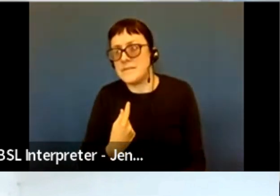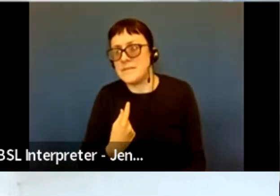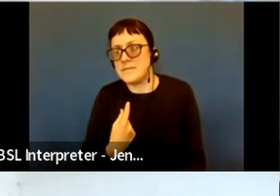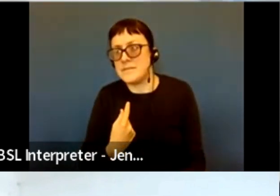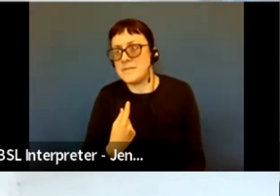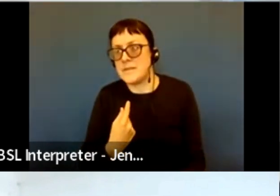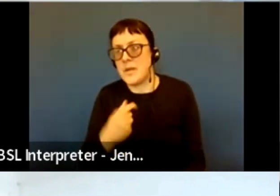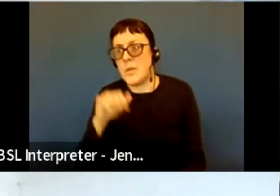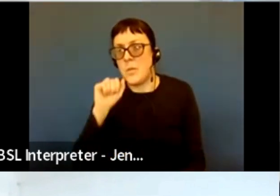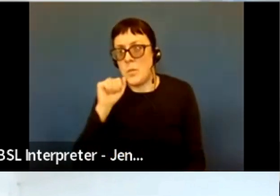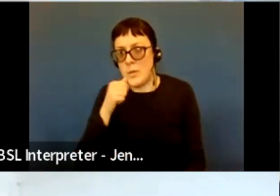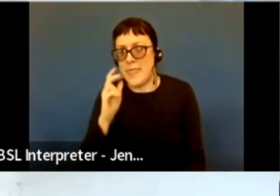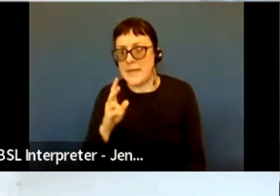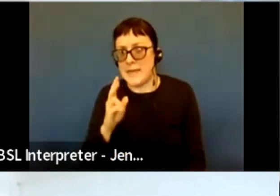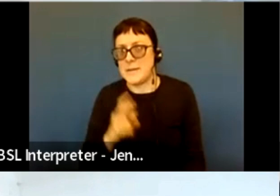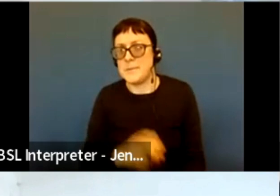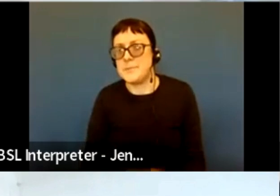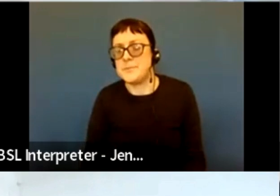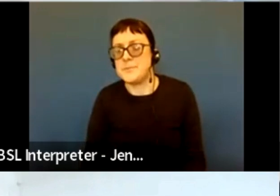And will again.